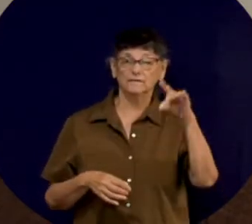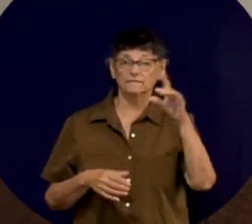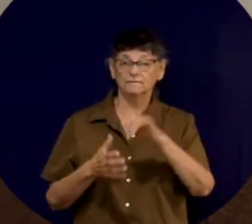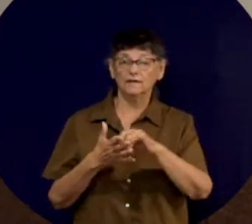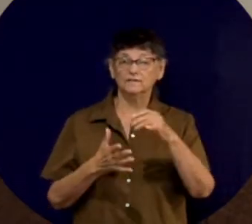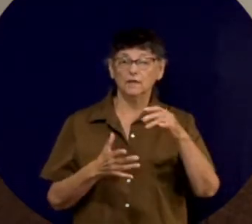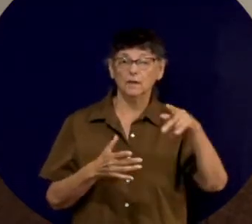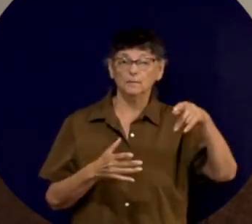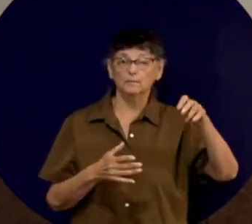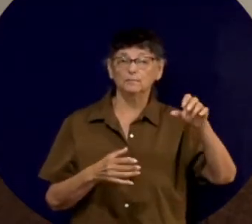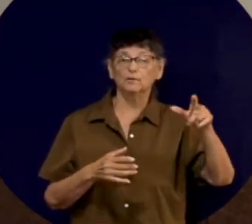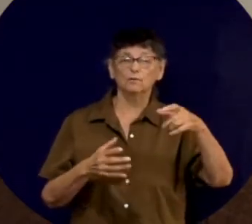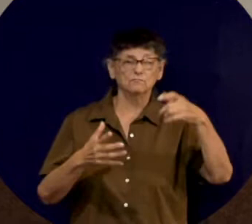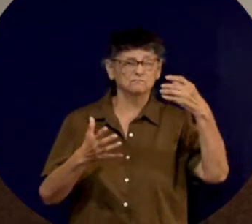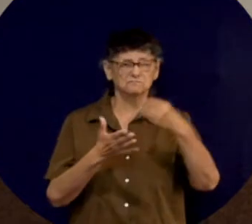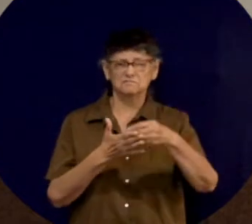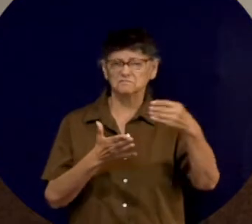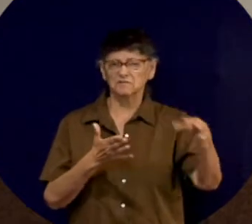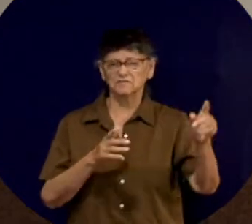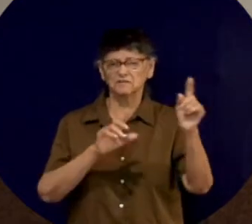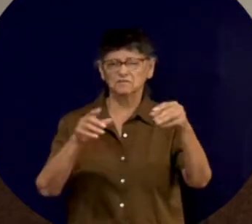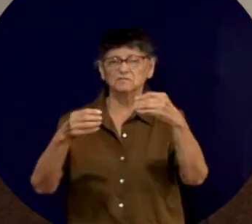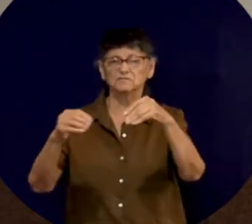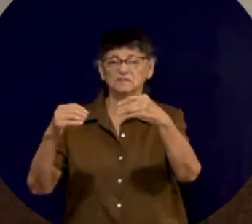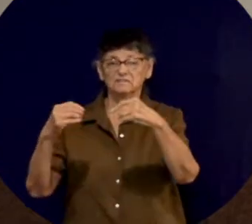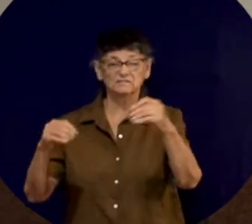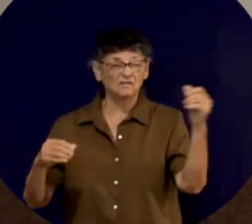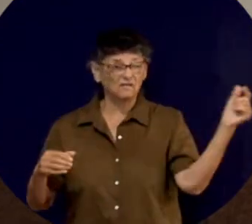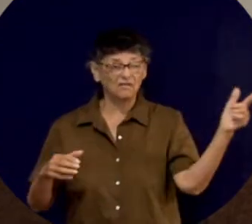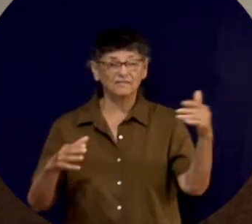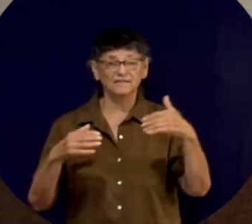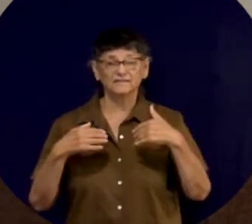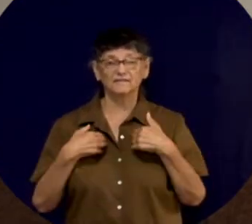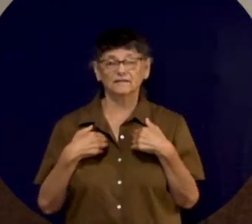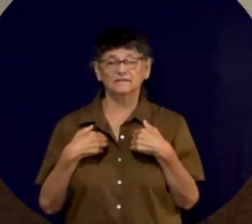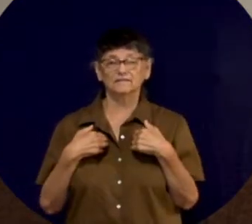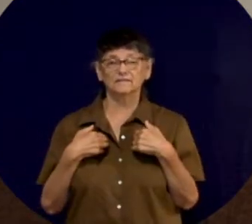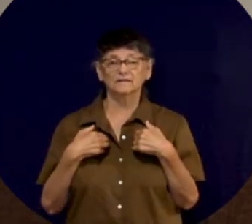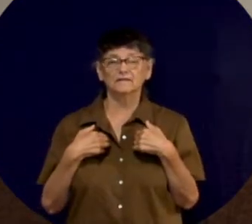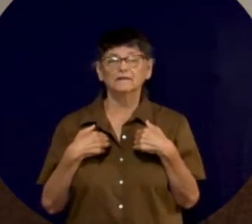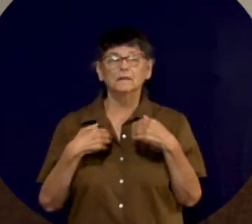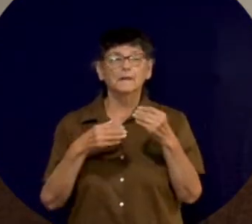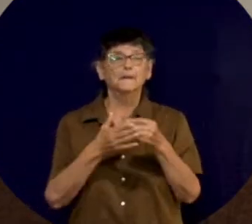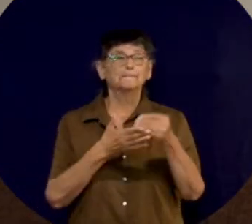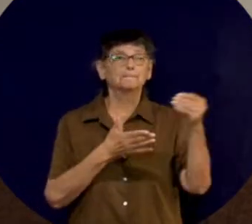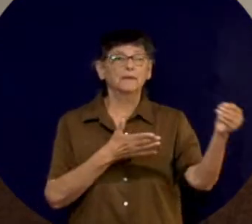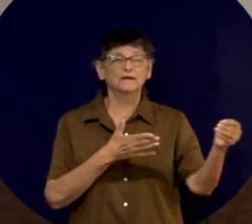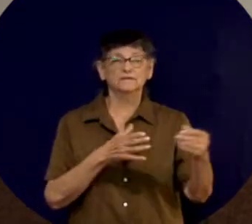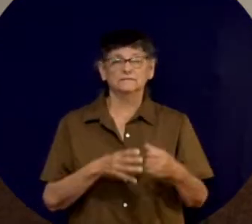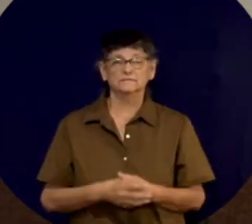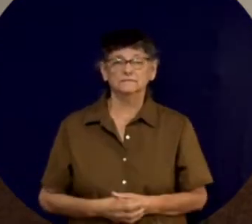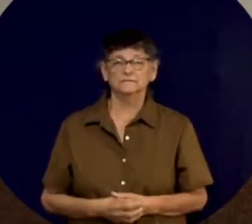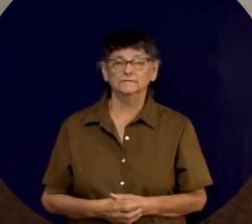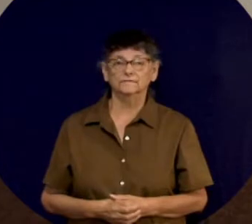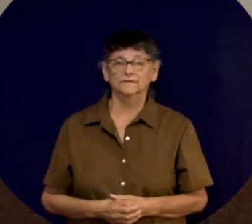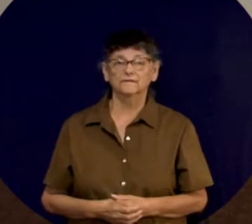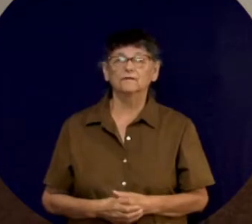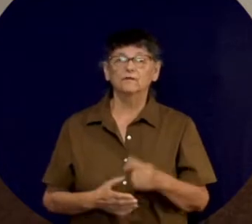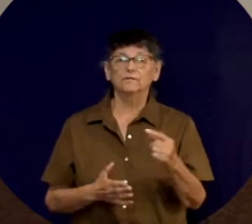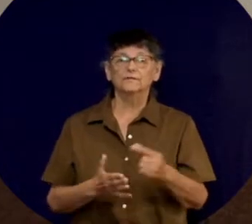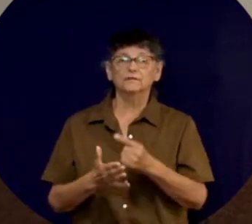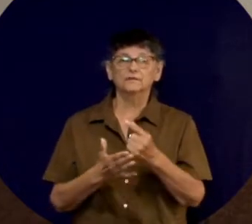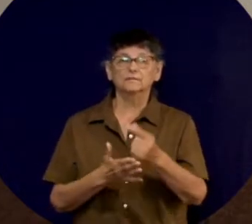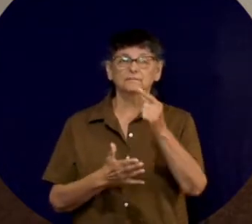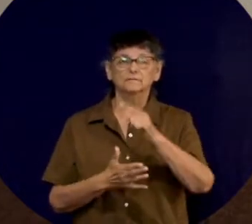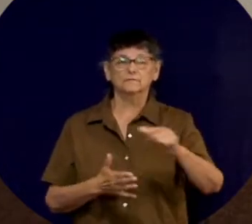finds a pearl of great price, he goes and sells all that he has and buys it." The